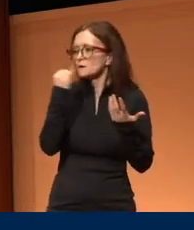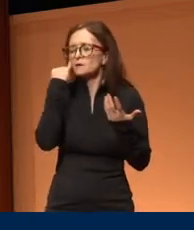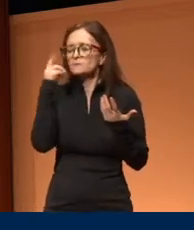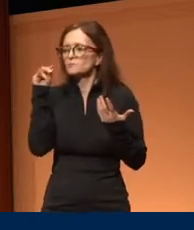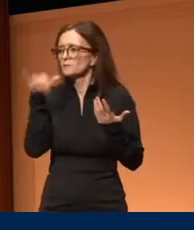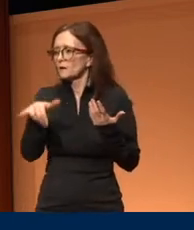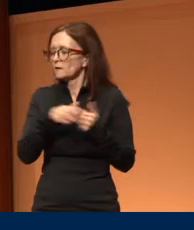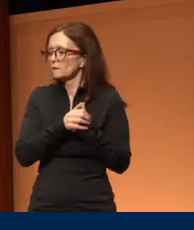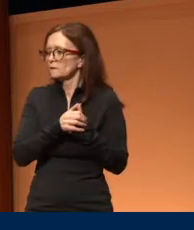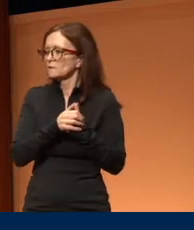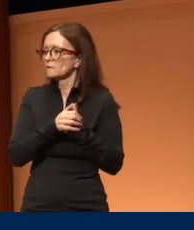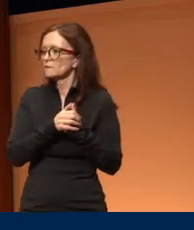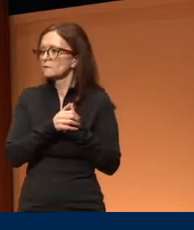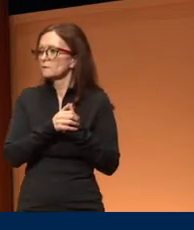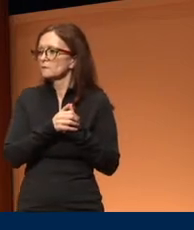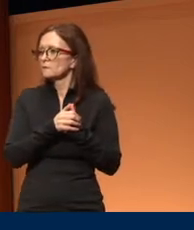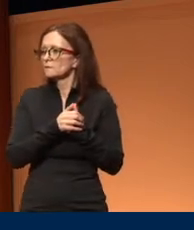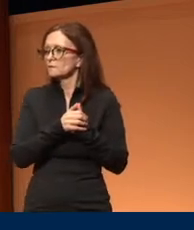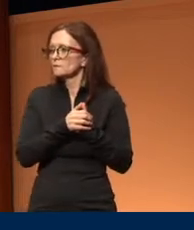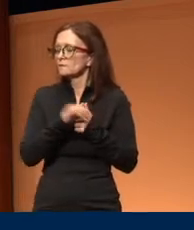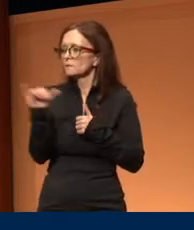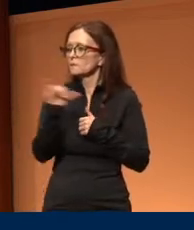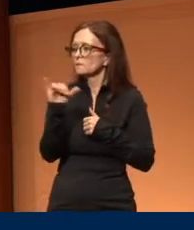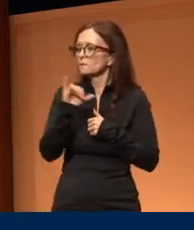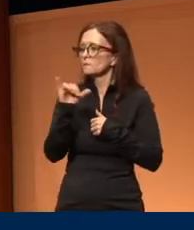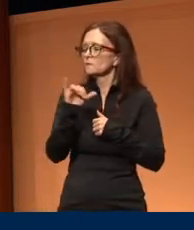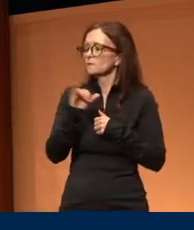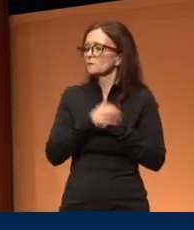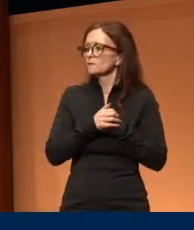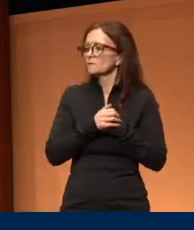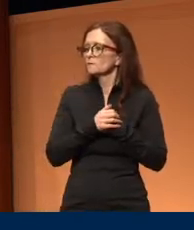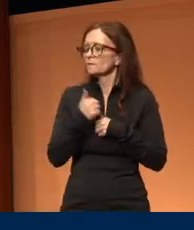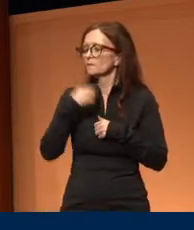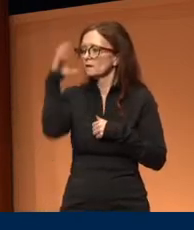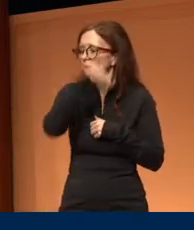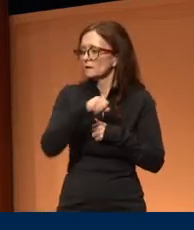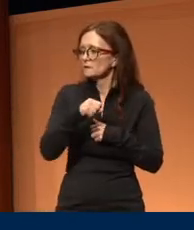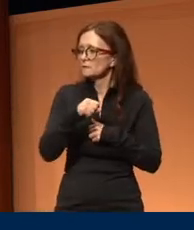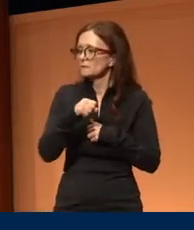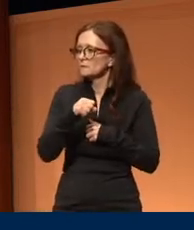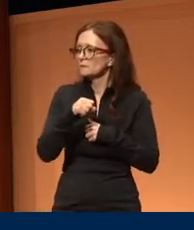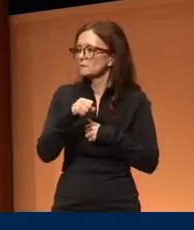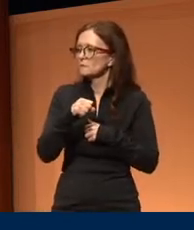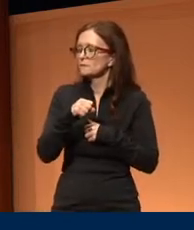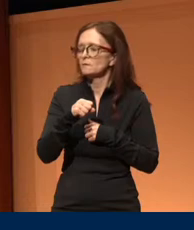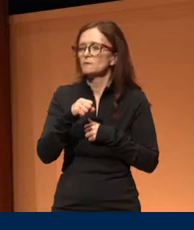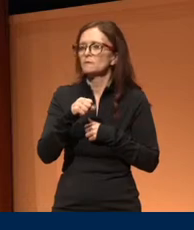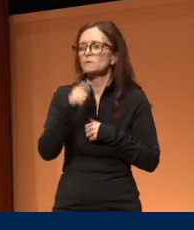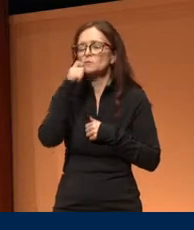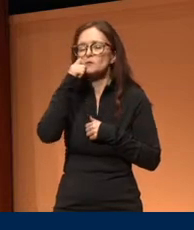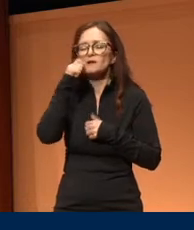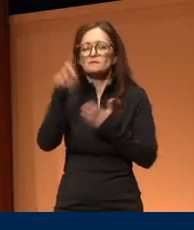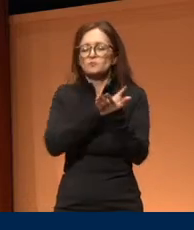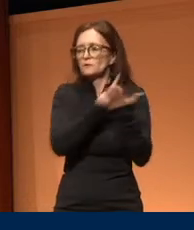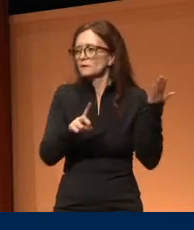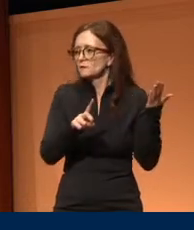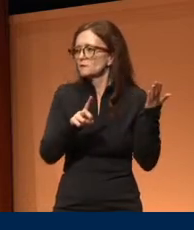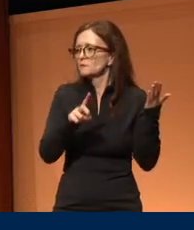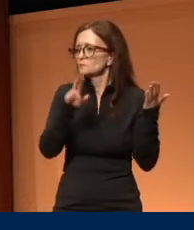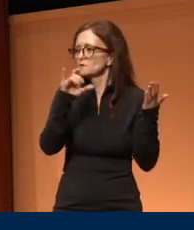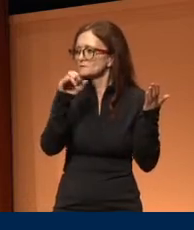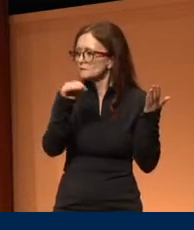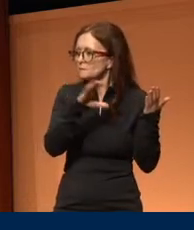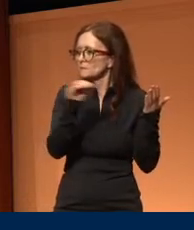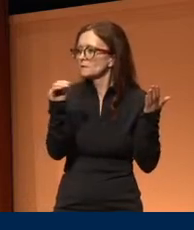that. And also it's because like, I guess like racism is largely brought by like fear